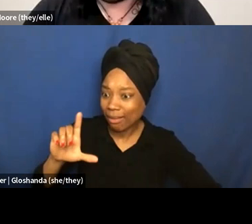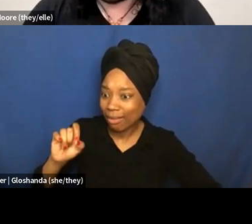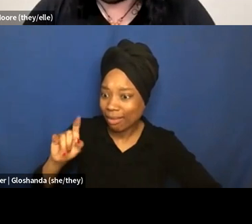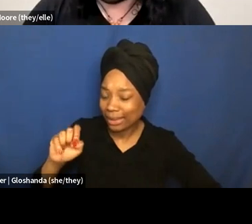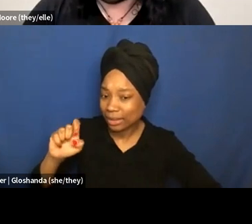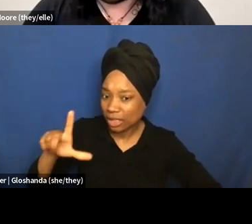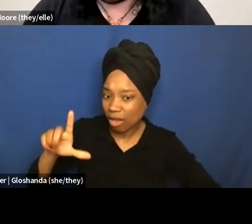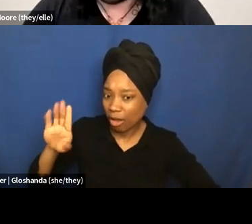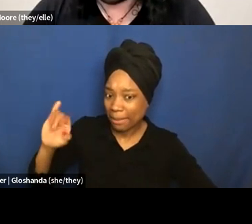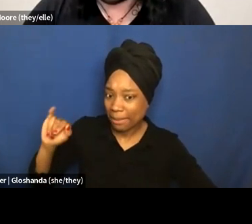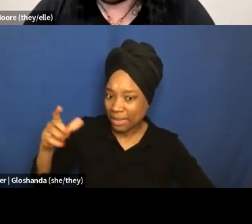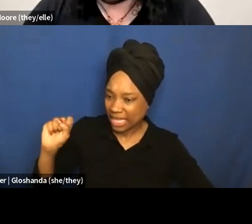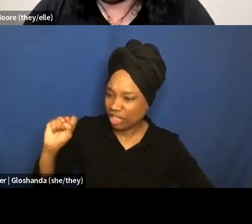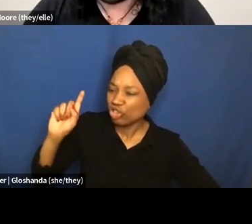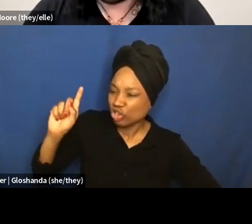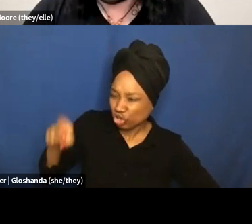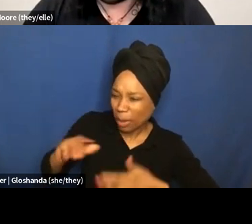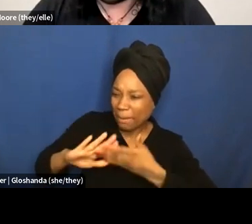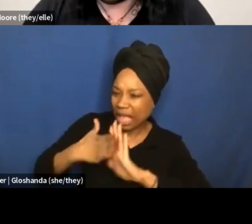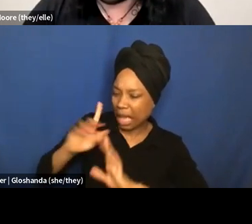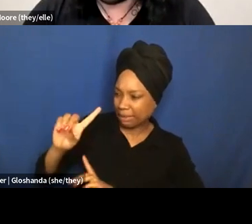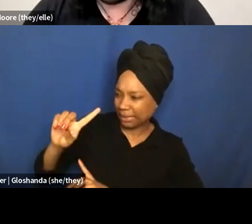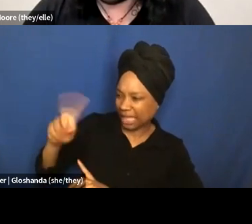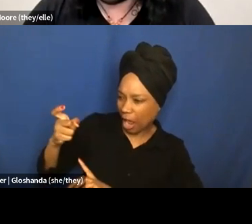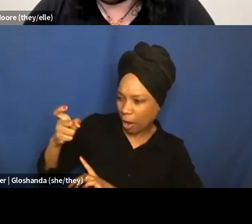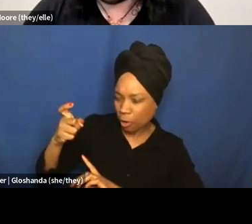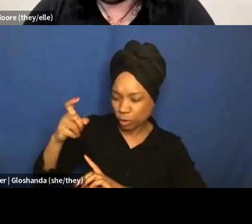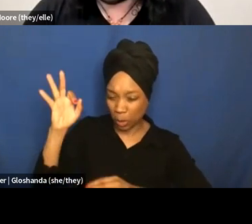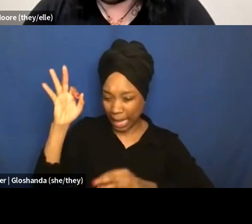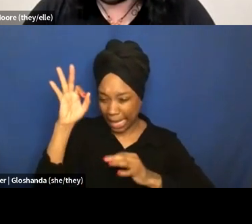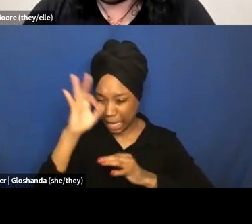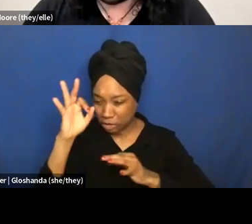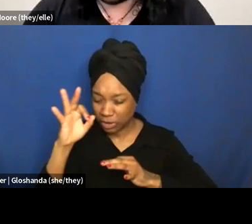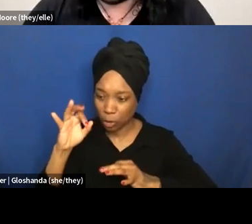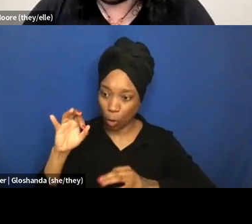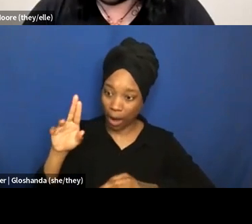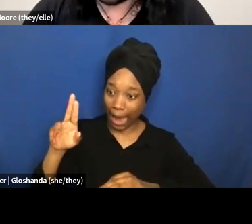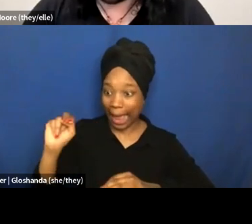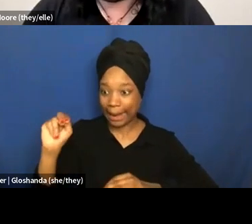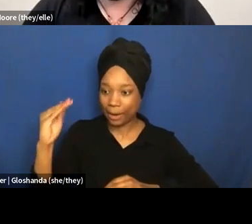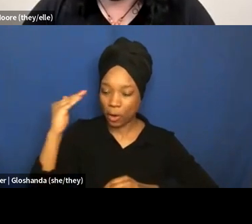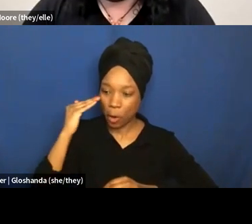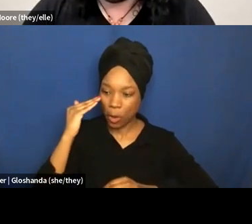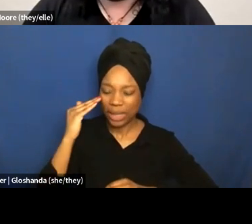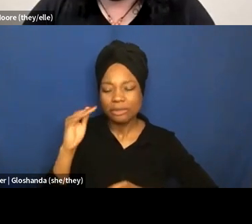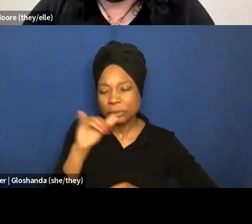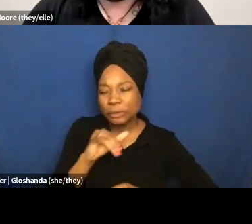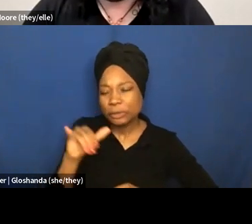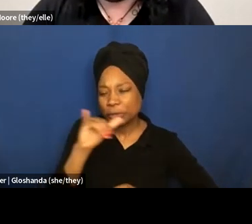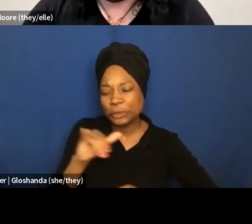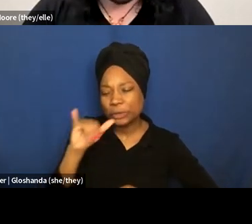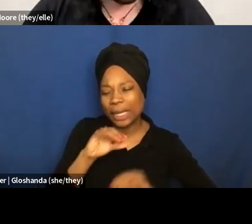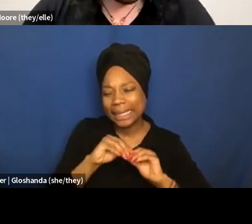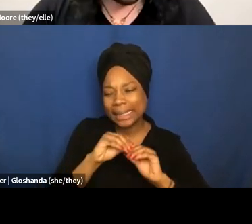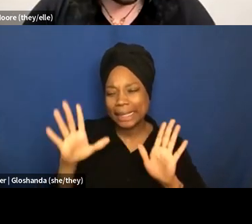a source of pathology or ignorance or unknowing. It's just such a profound example of the